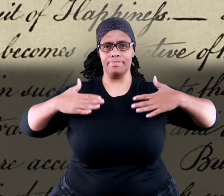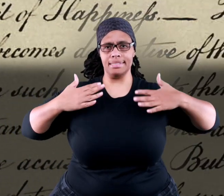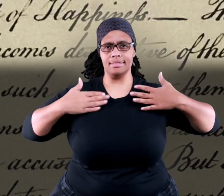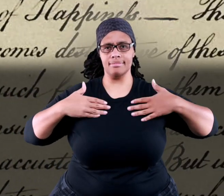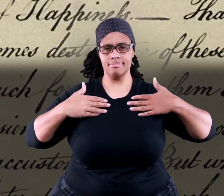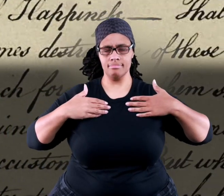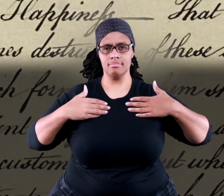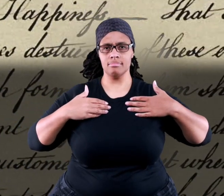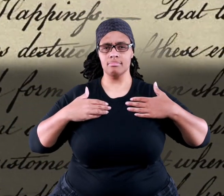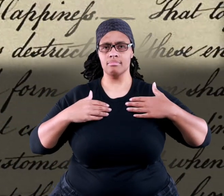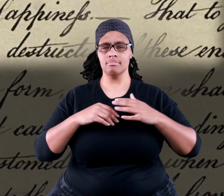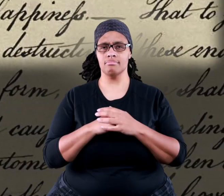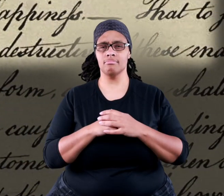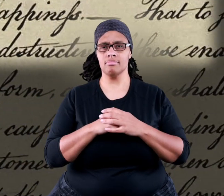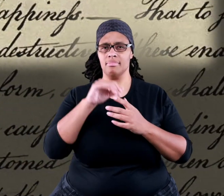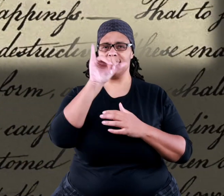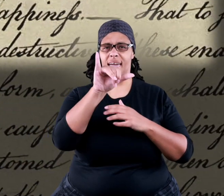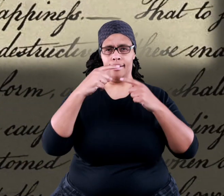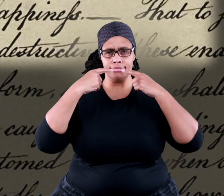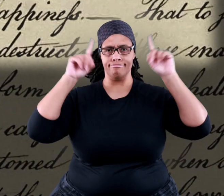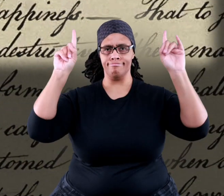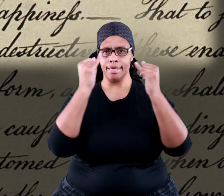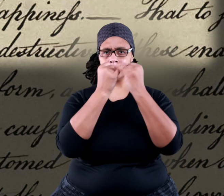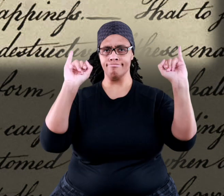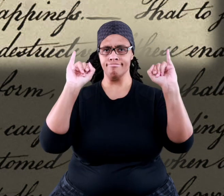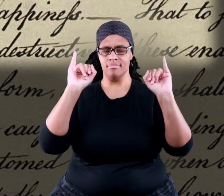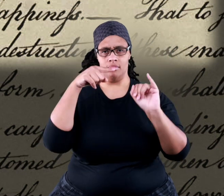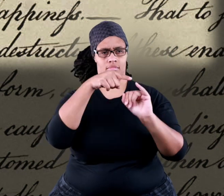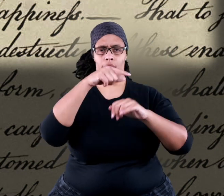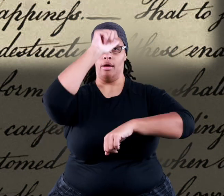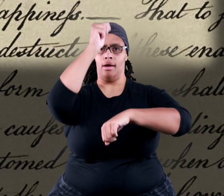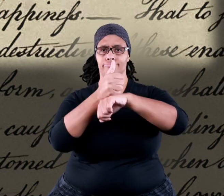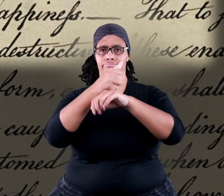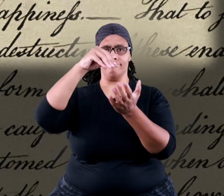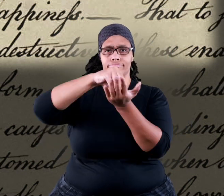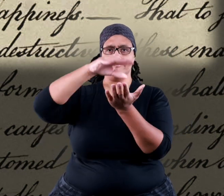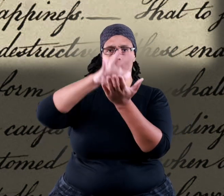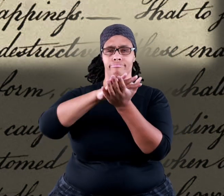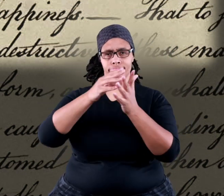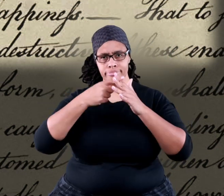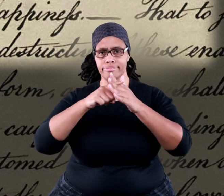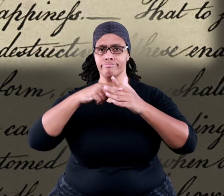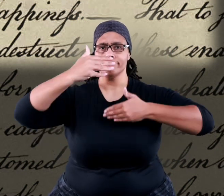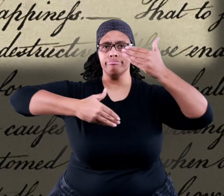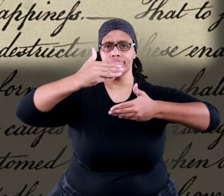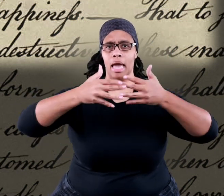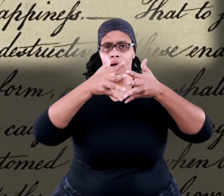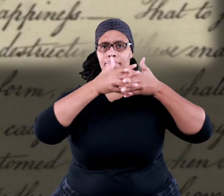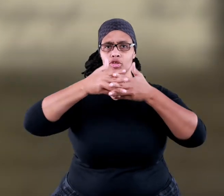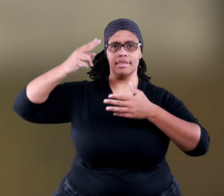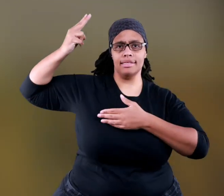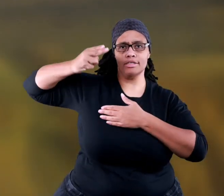the pursuit of happiness." The Declaration of Independence is considered to be the founding document of